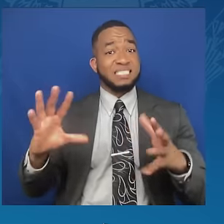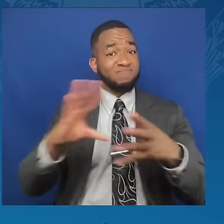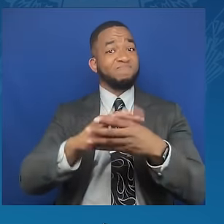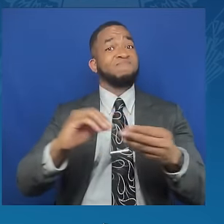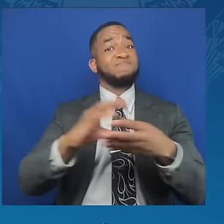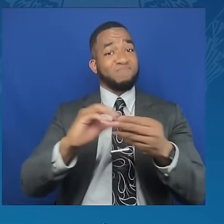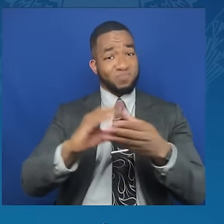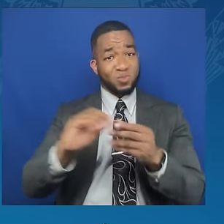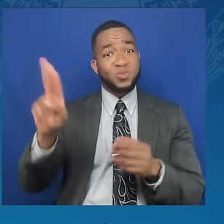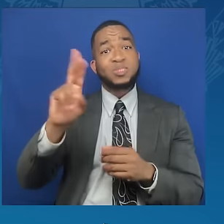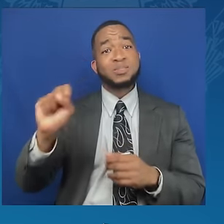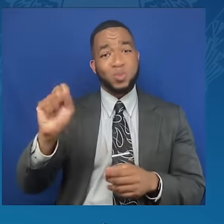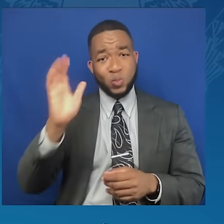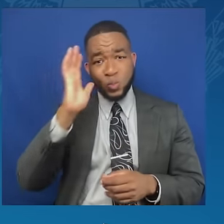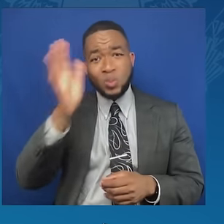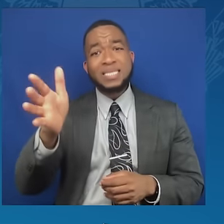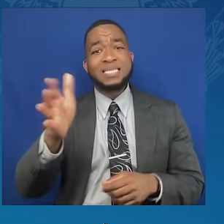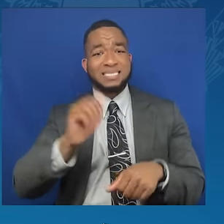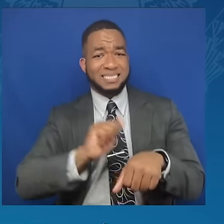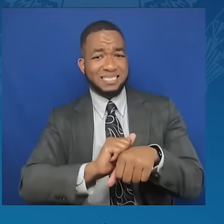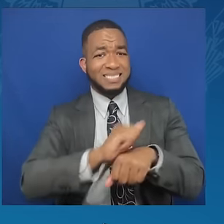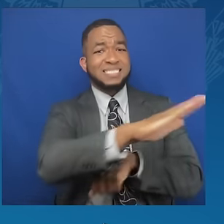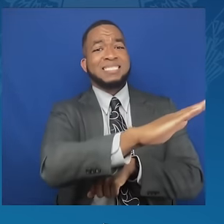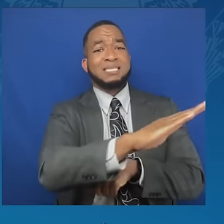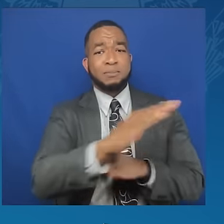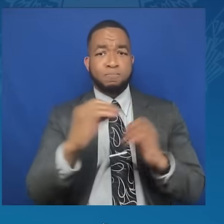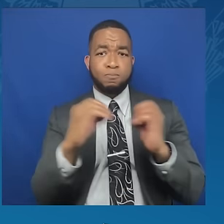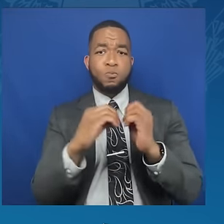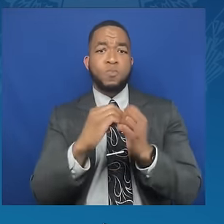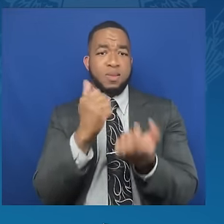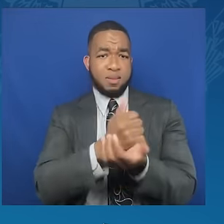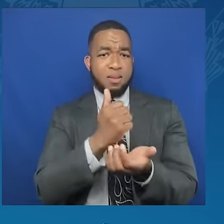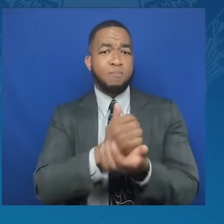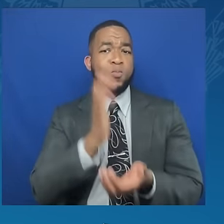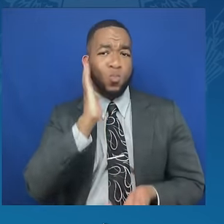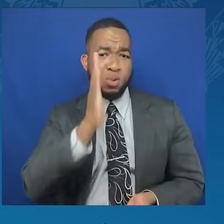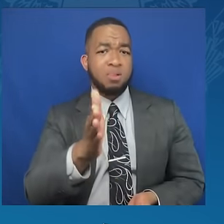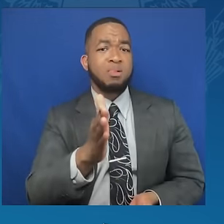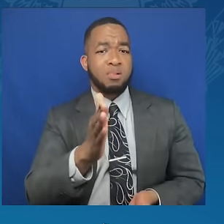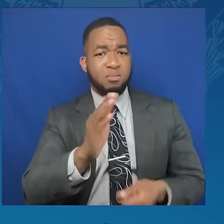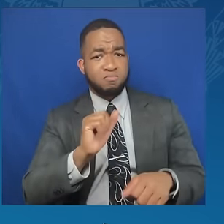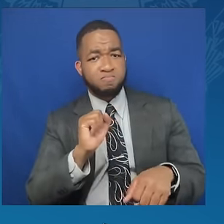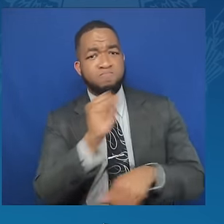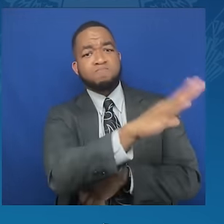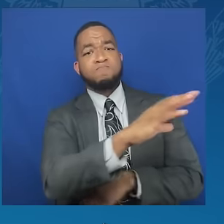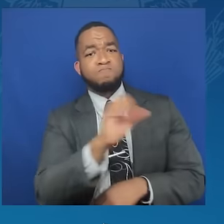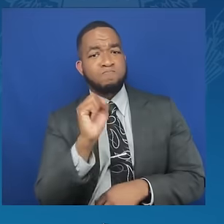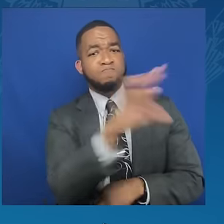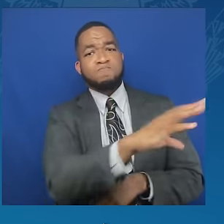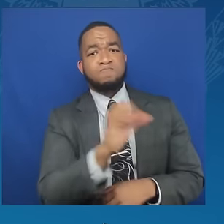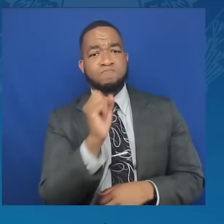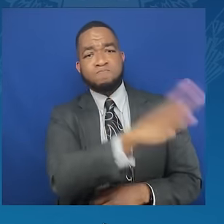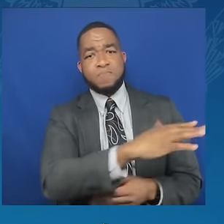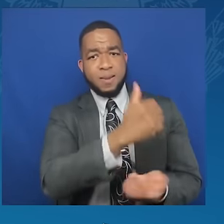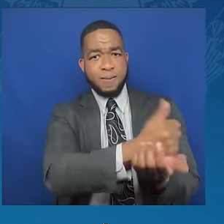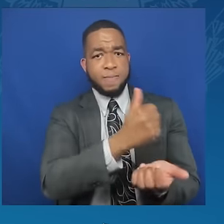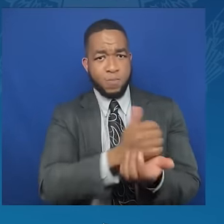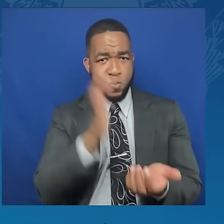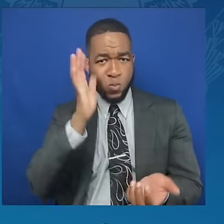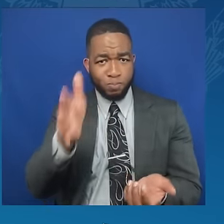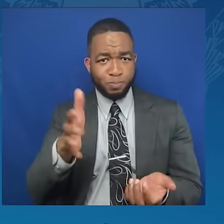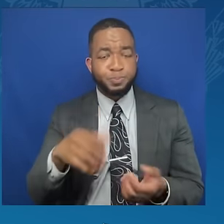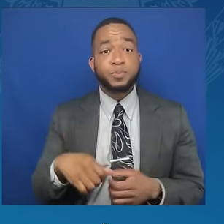assistance to innocent Palestinians in need. Yesterday, the Department of Defense carried out its